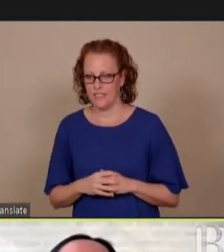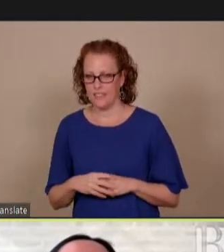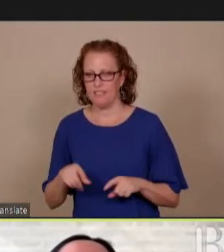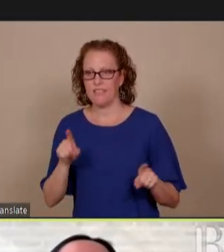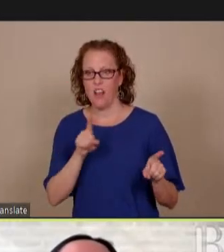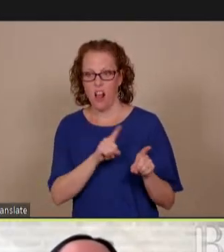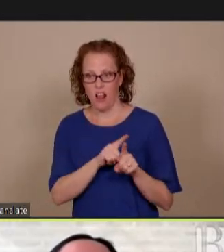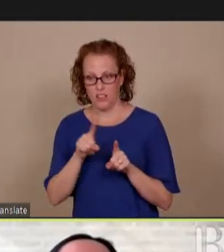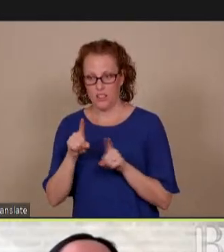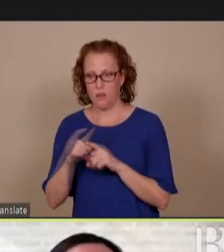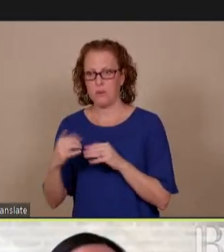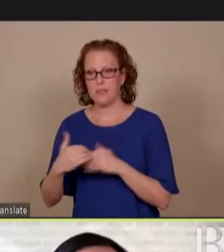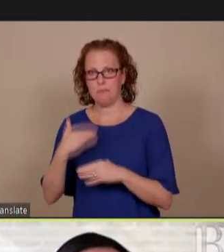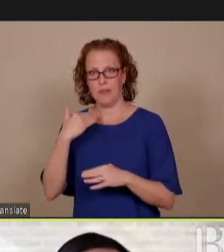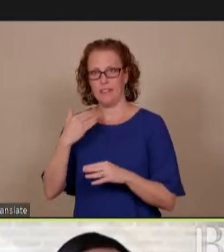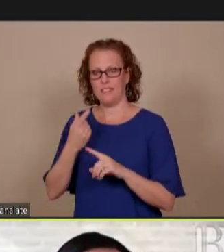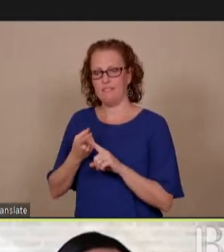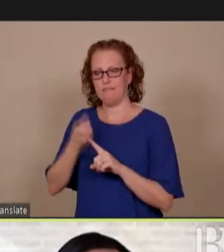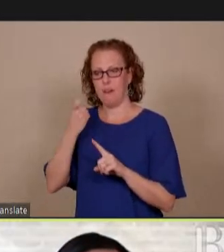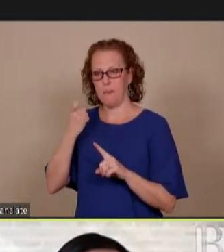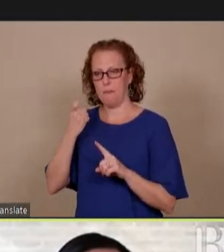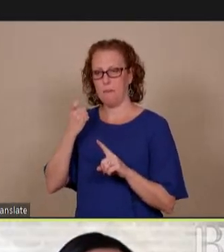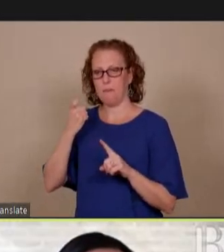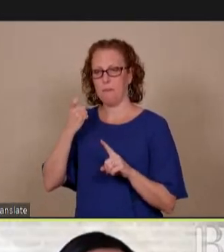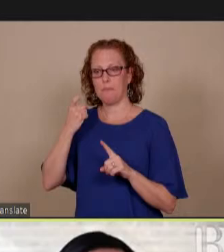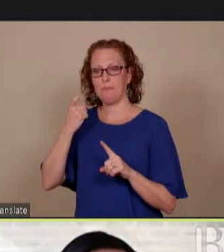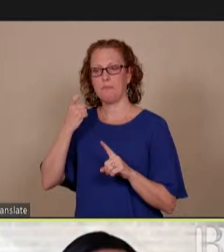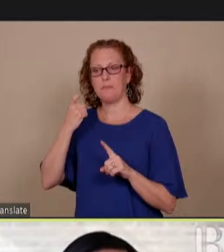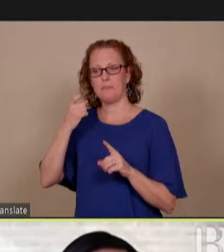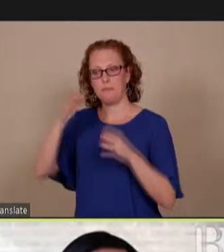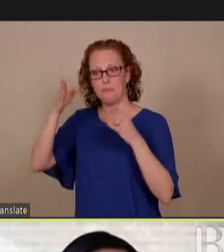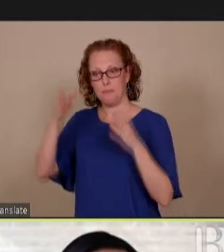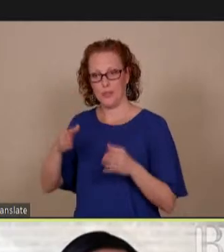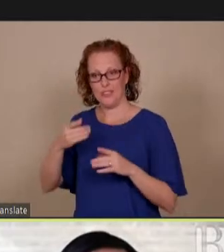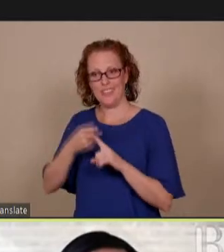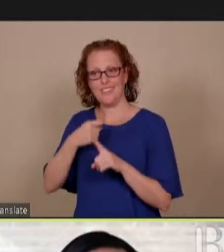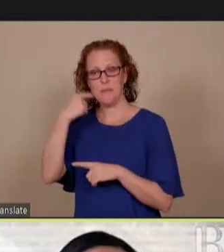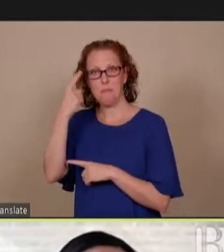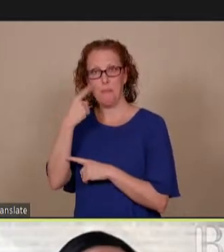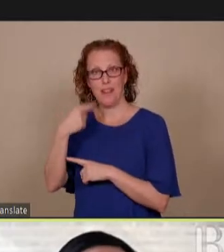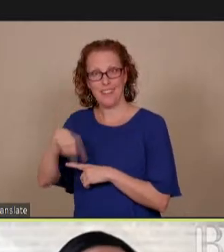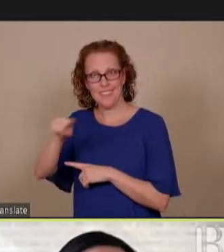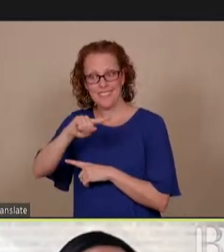that was submitted by a member of the public.